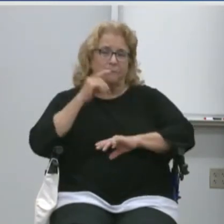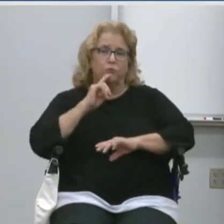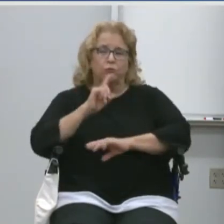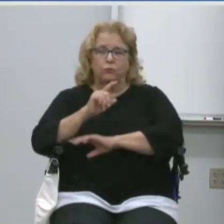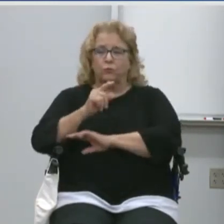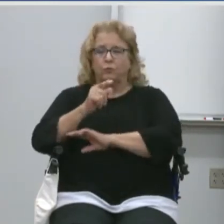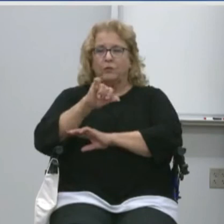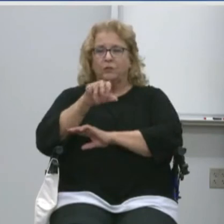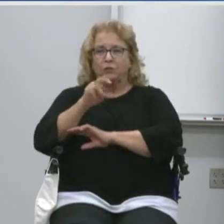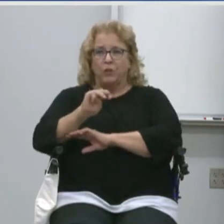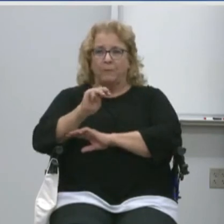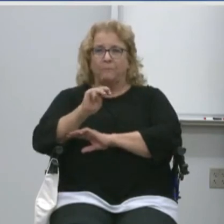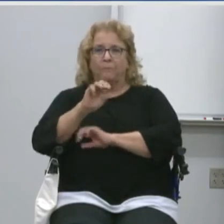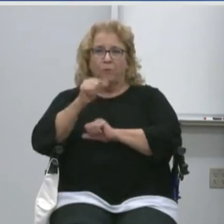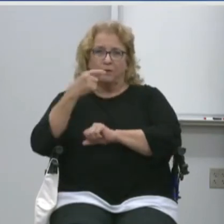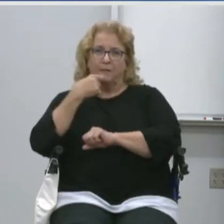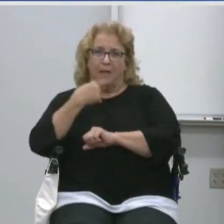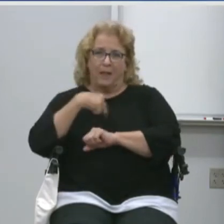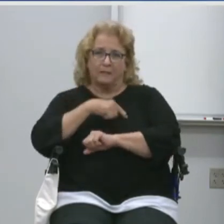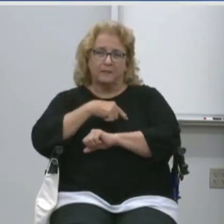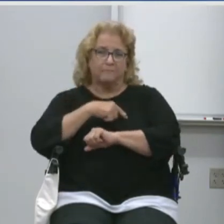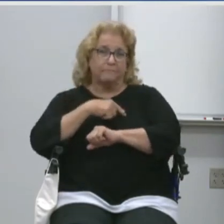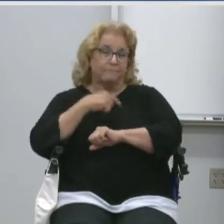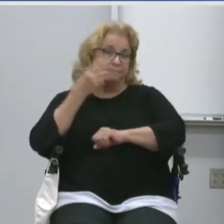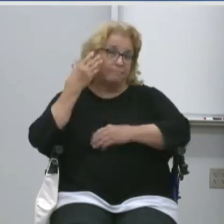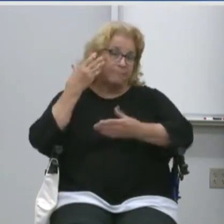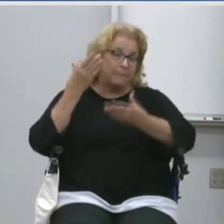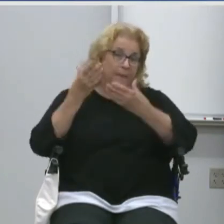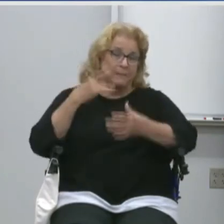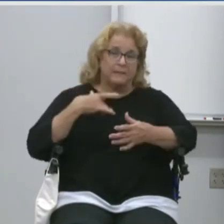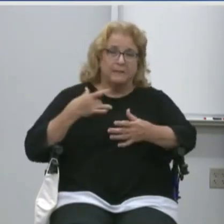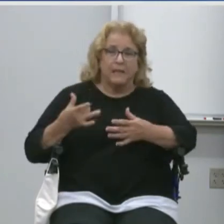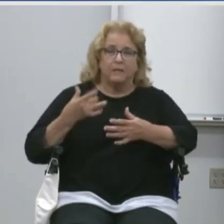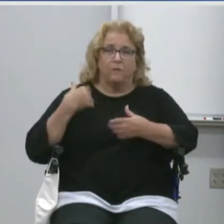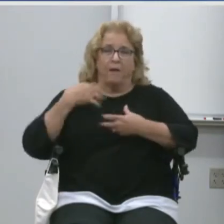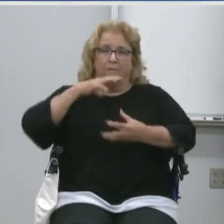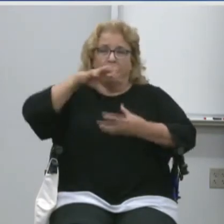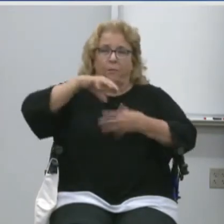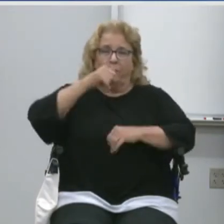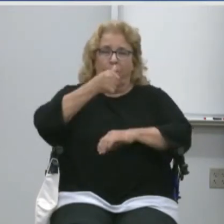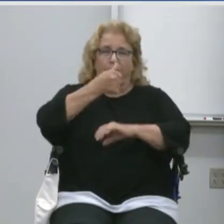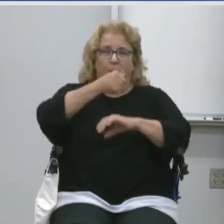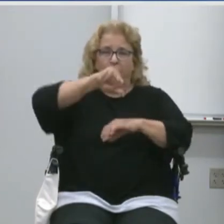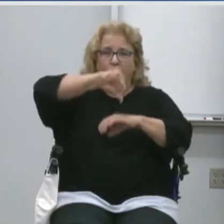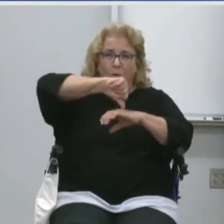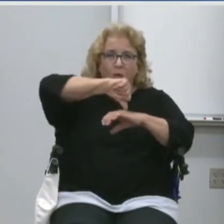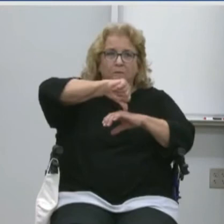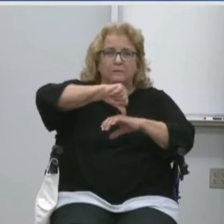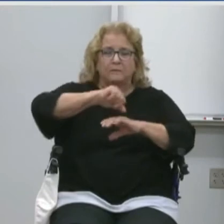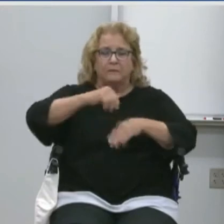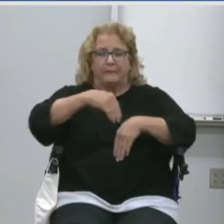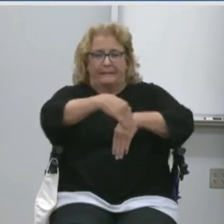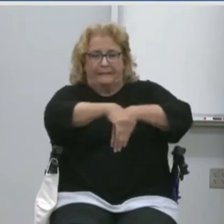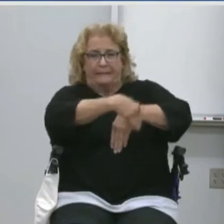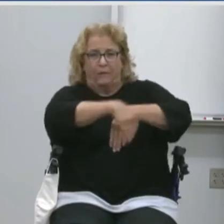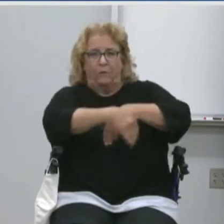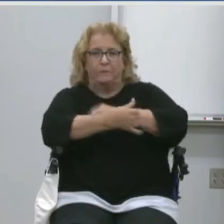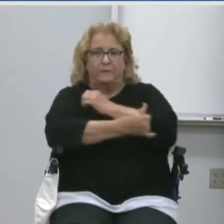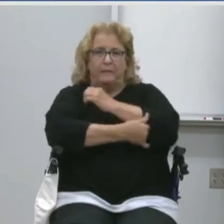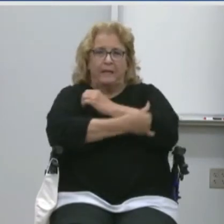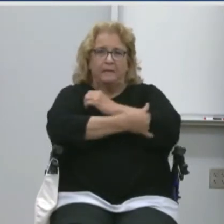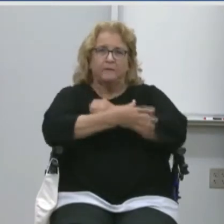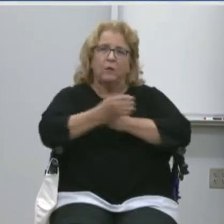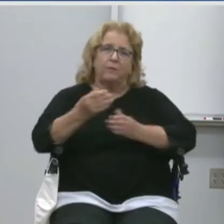to be any type of possibility for tornadoes, especially on the East Coast part of the county.